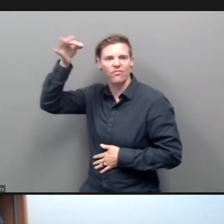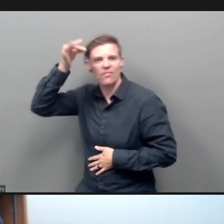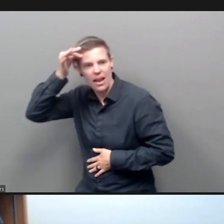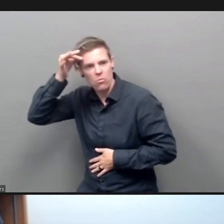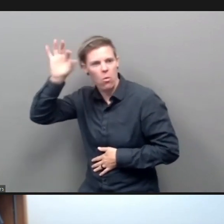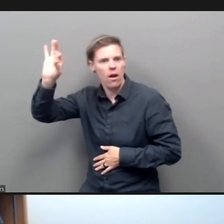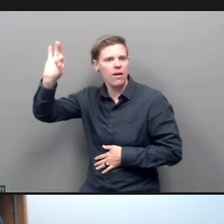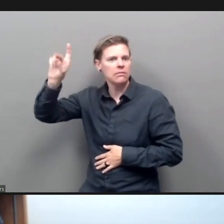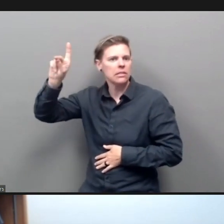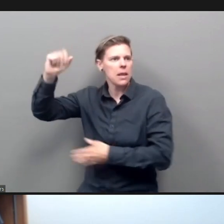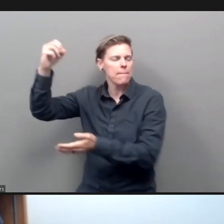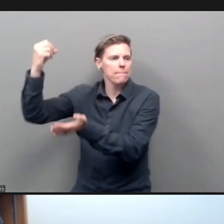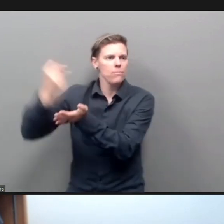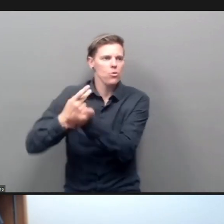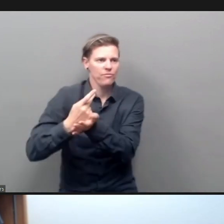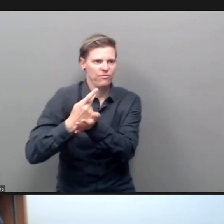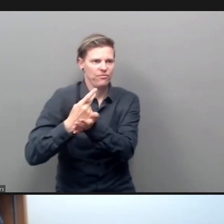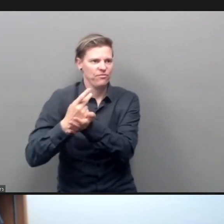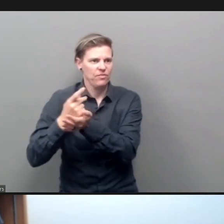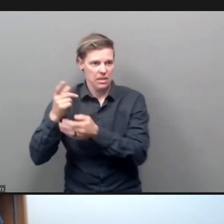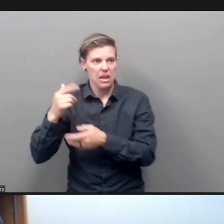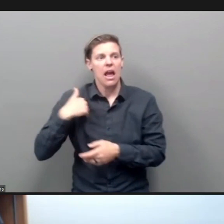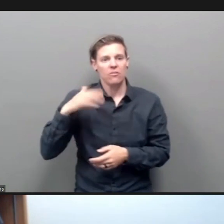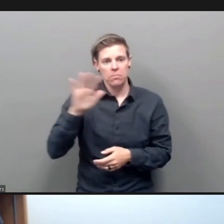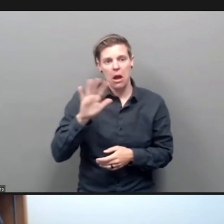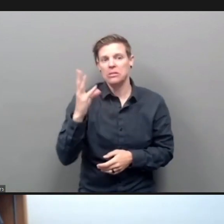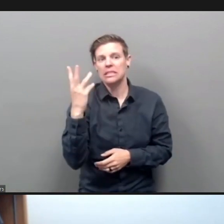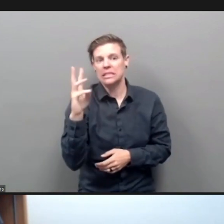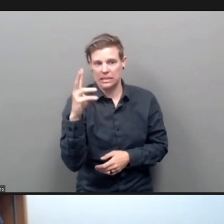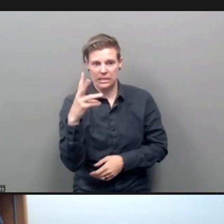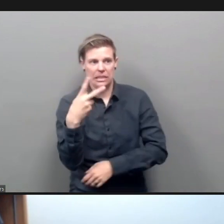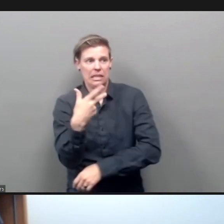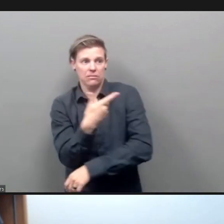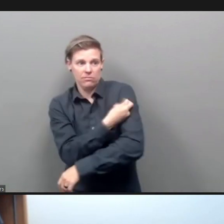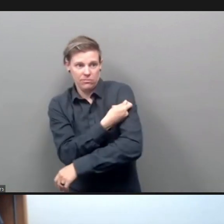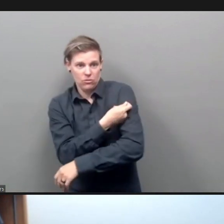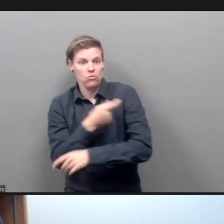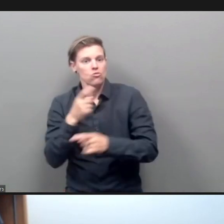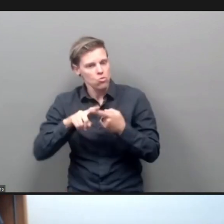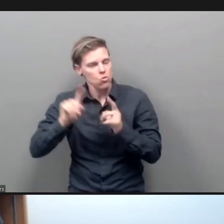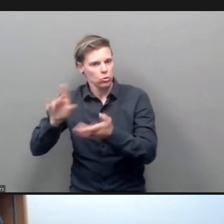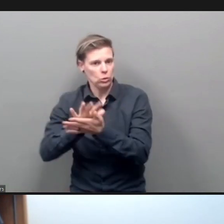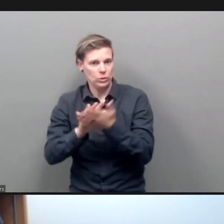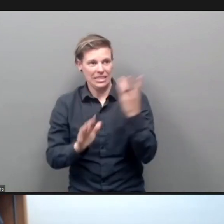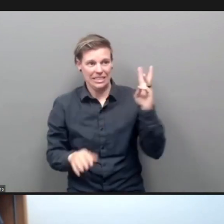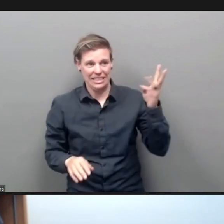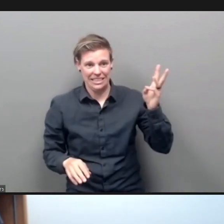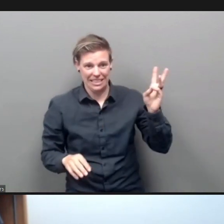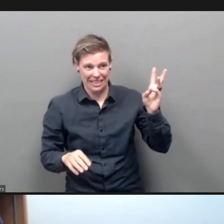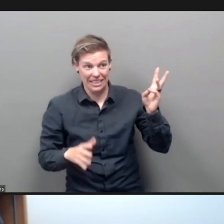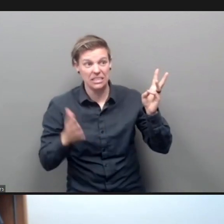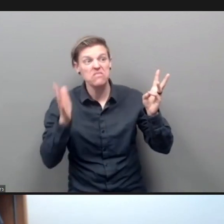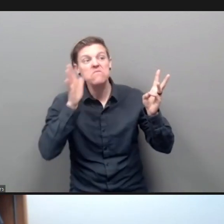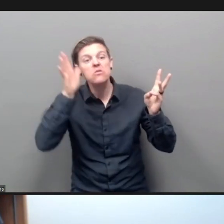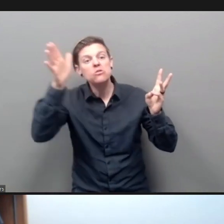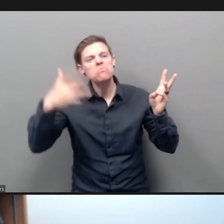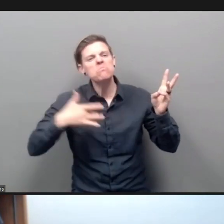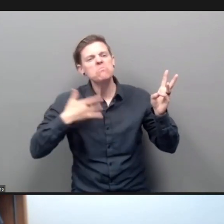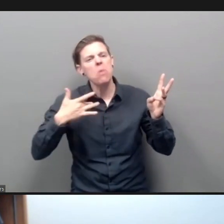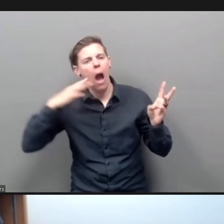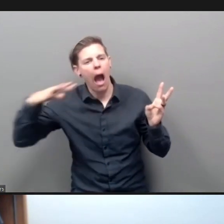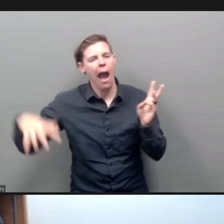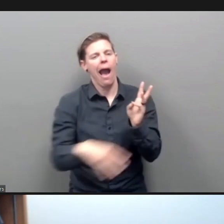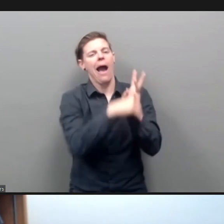16 vaccines that kids have to get in order to go to school, that COVID eventually may become one of those